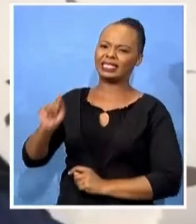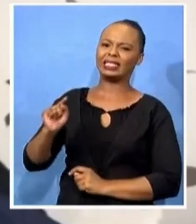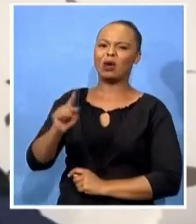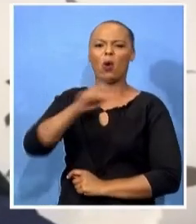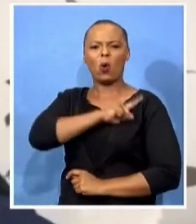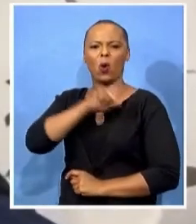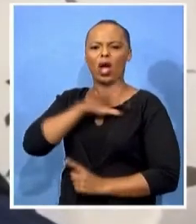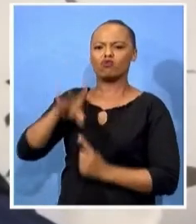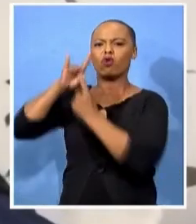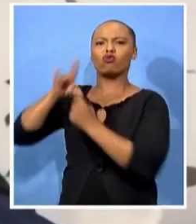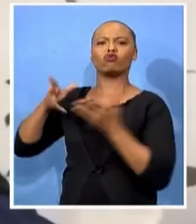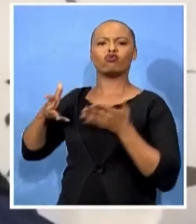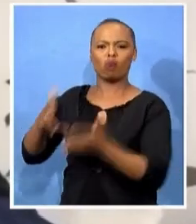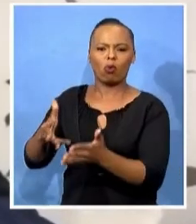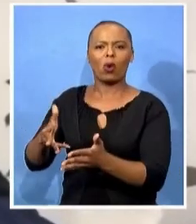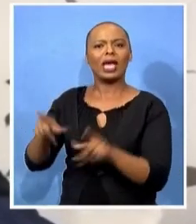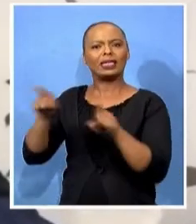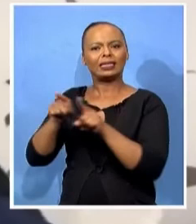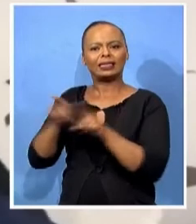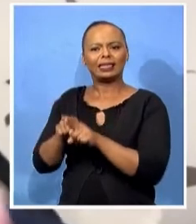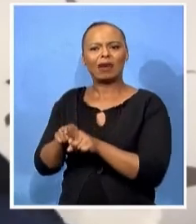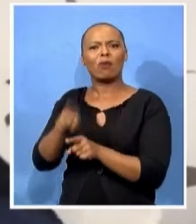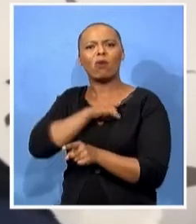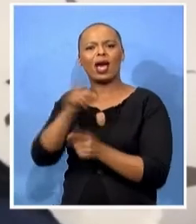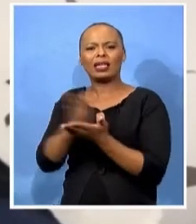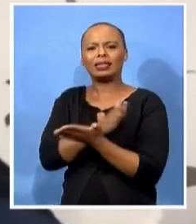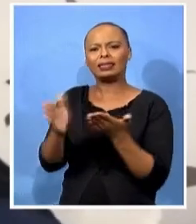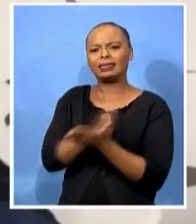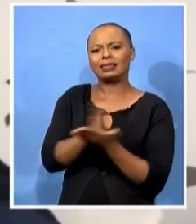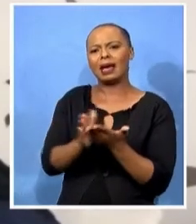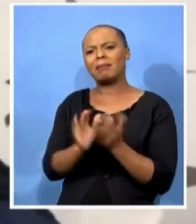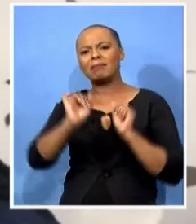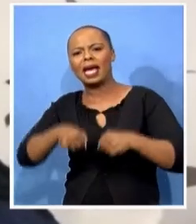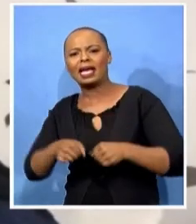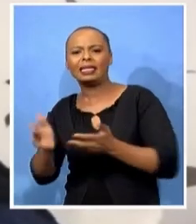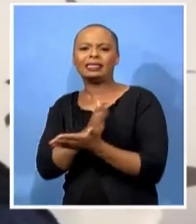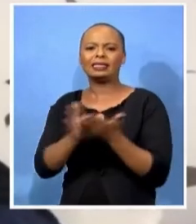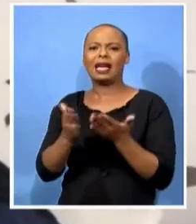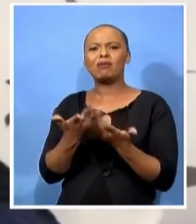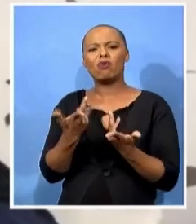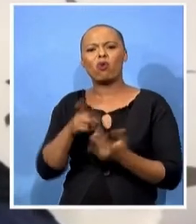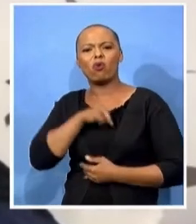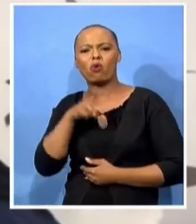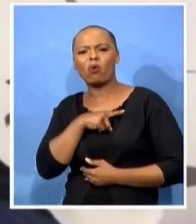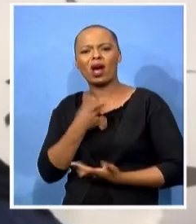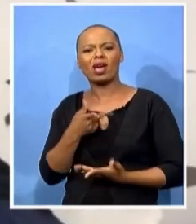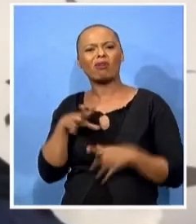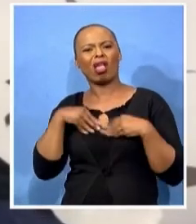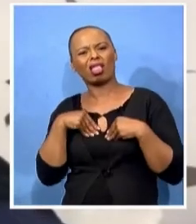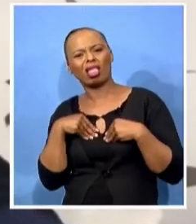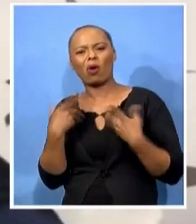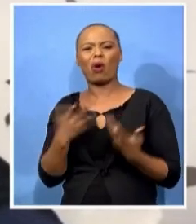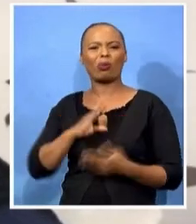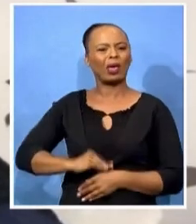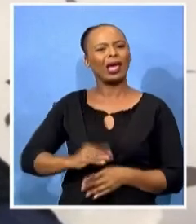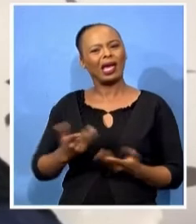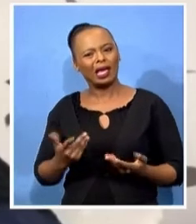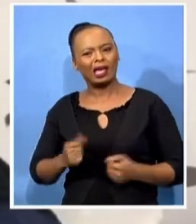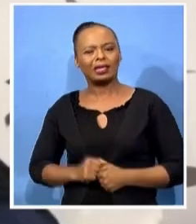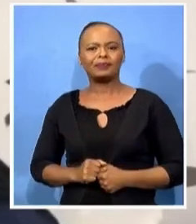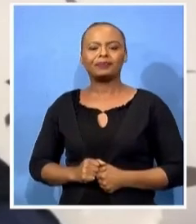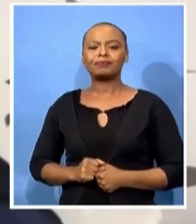negated and why certain ones have been entertained. Then I want to ask, just before I close, the issue around